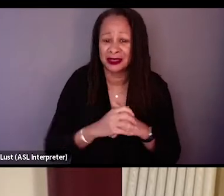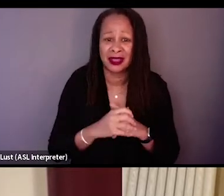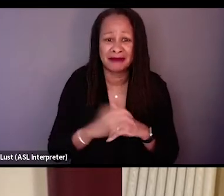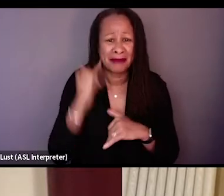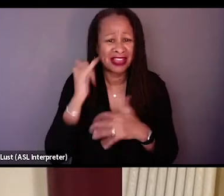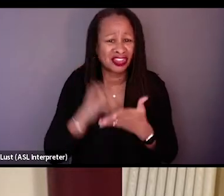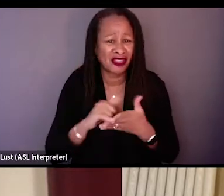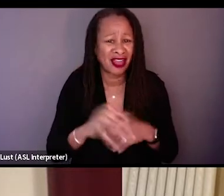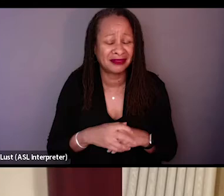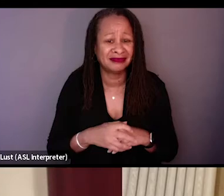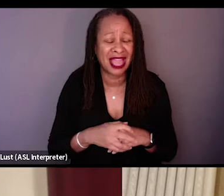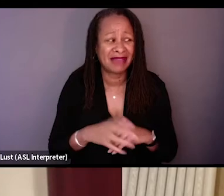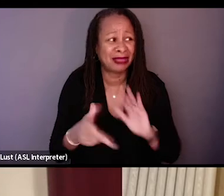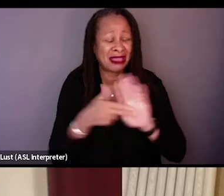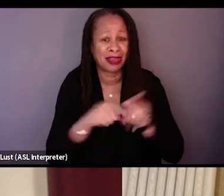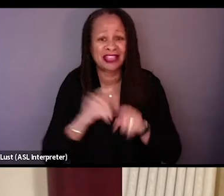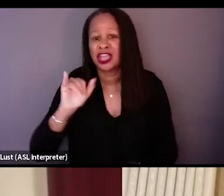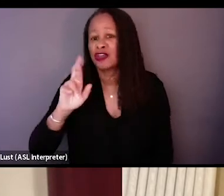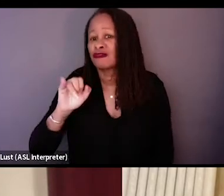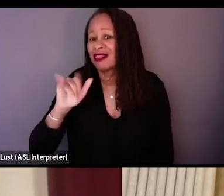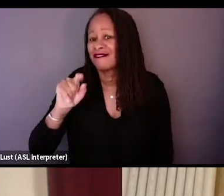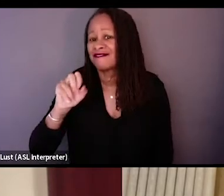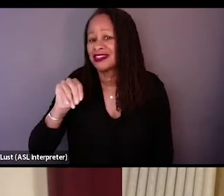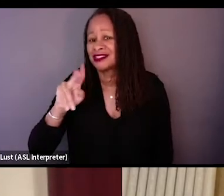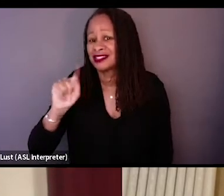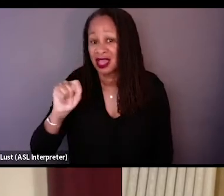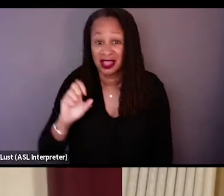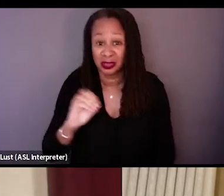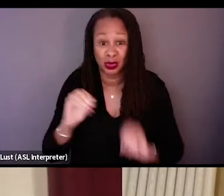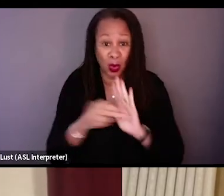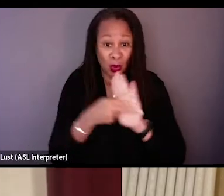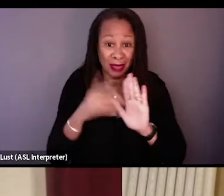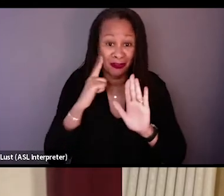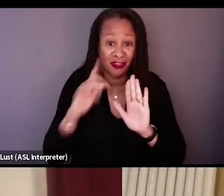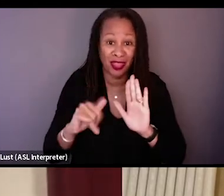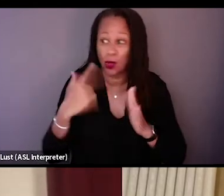York Times for being irrelevant. There is no point of comparison for that. And so what does he do?